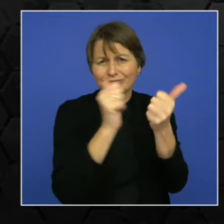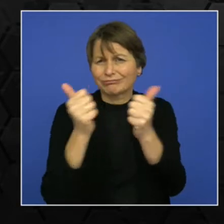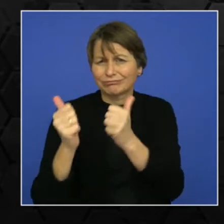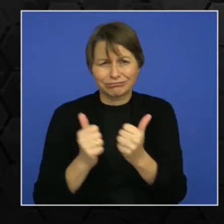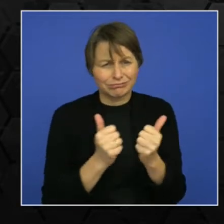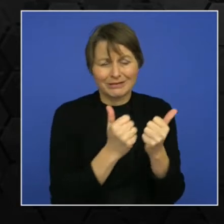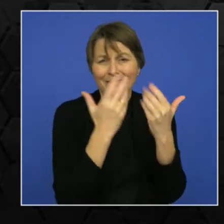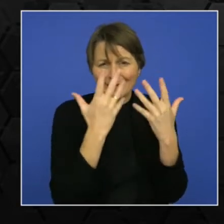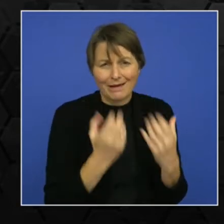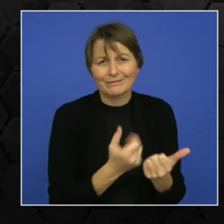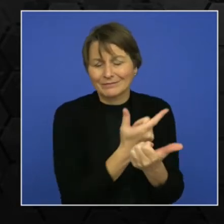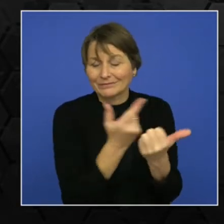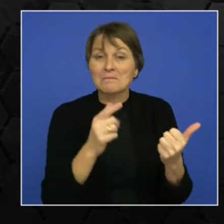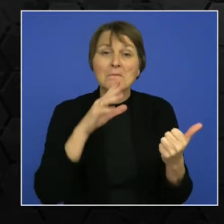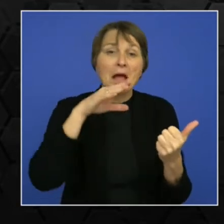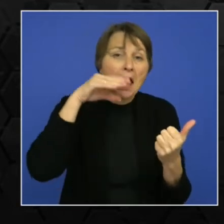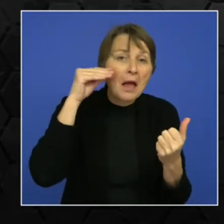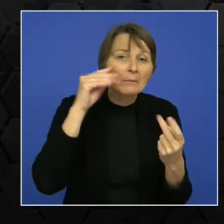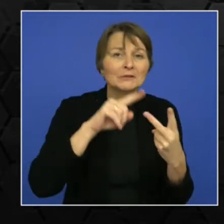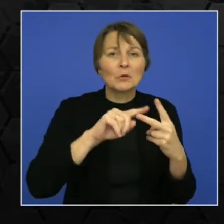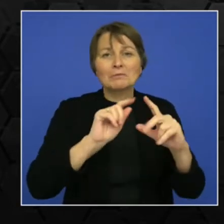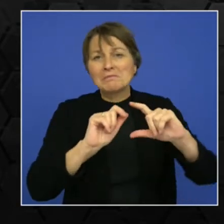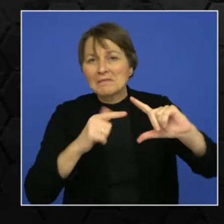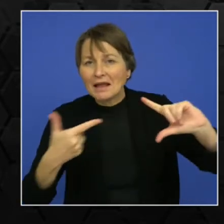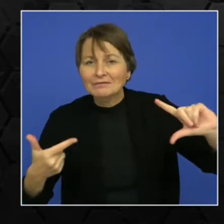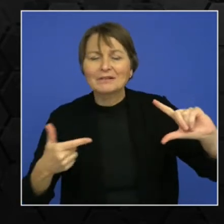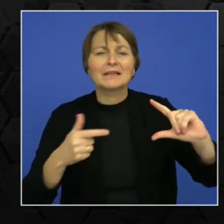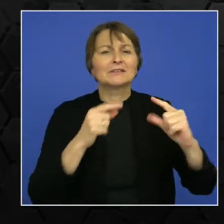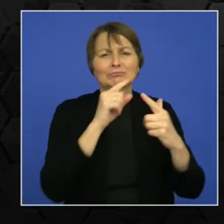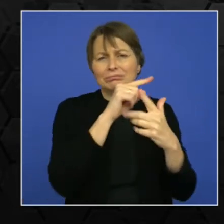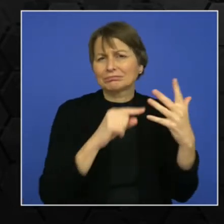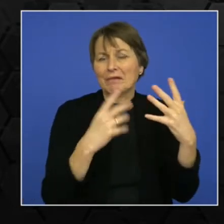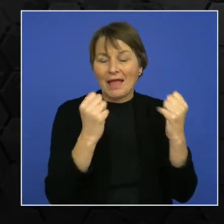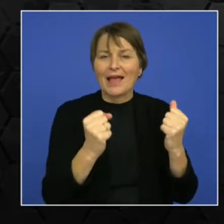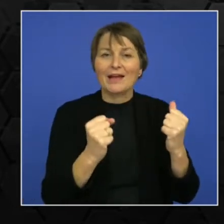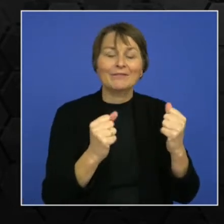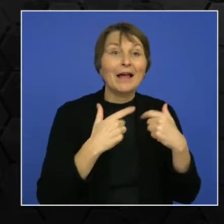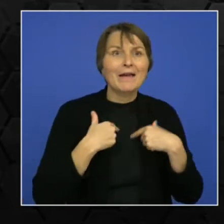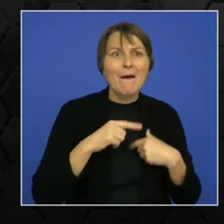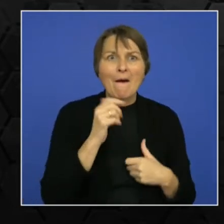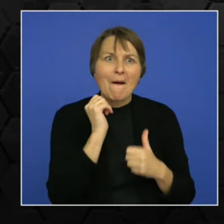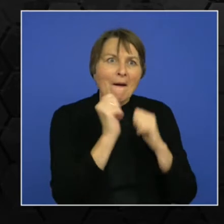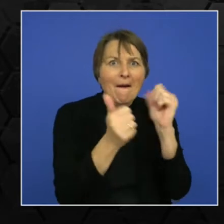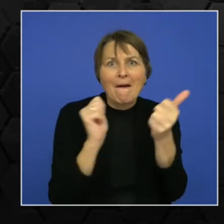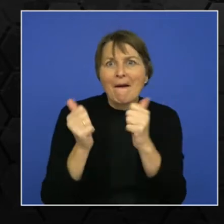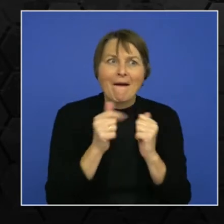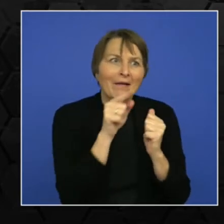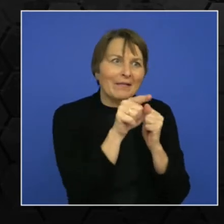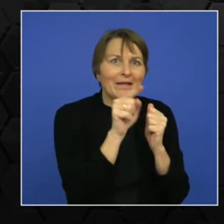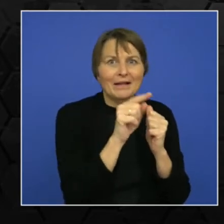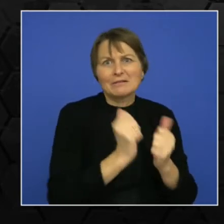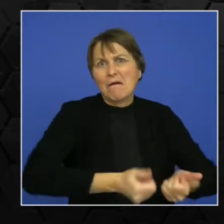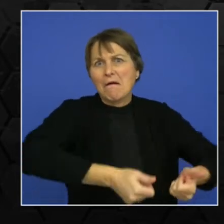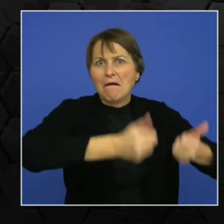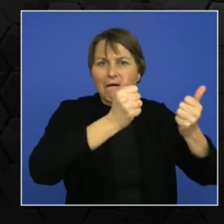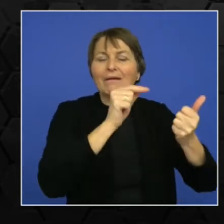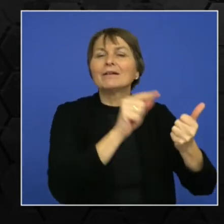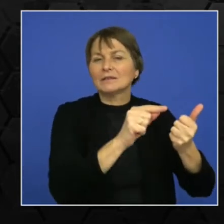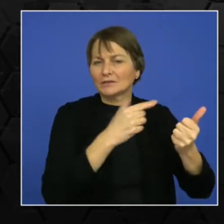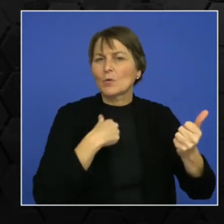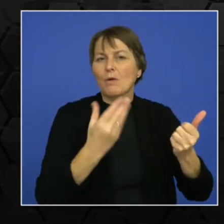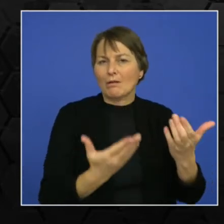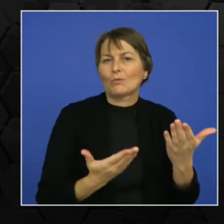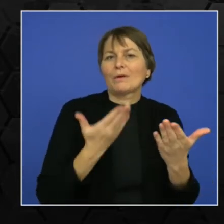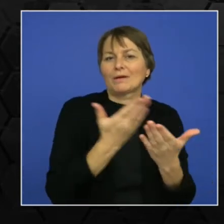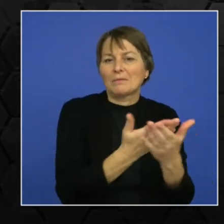all the other things where we will get the popular items, for example, like popular books or popular shows or like famous